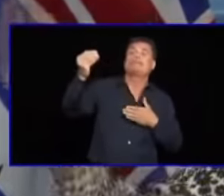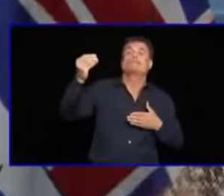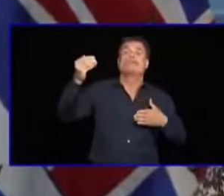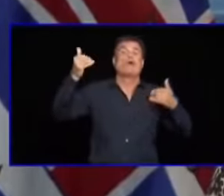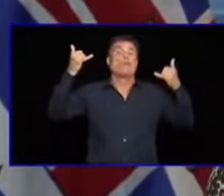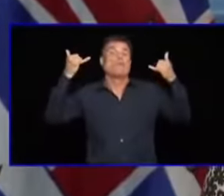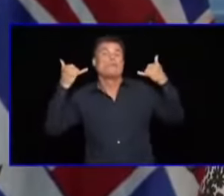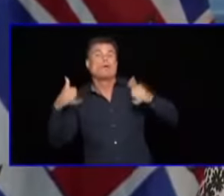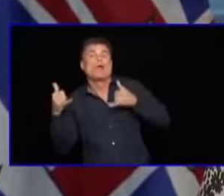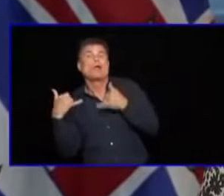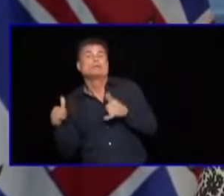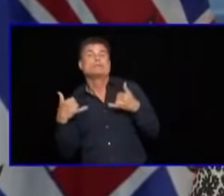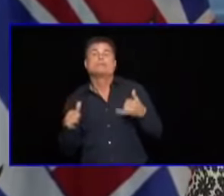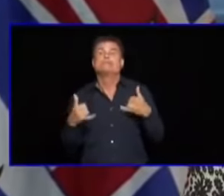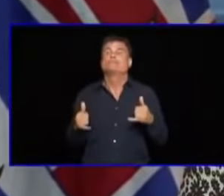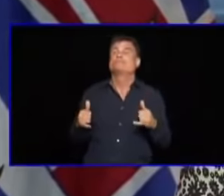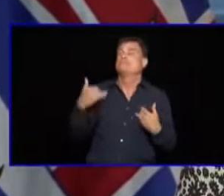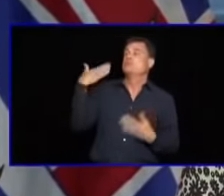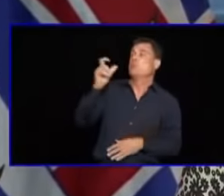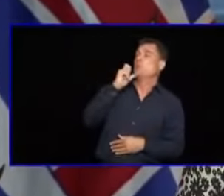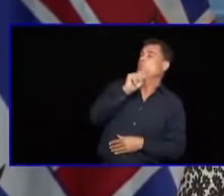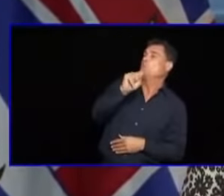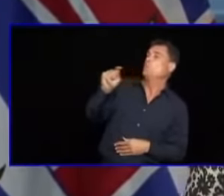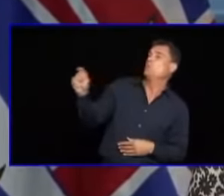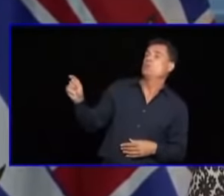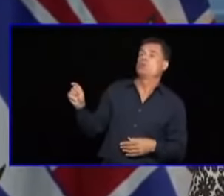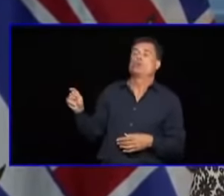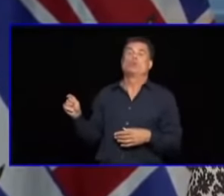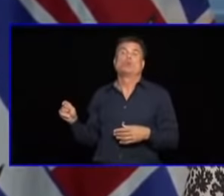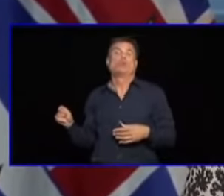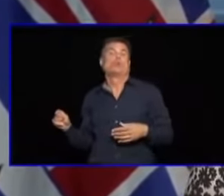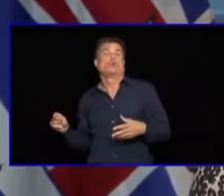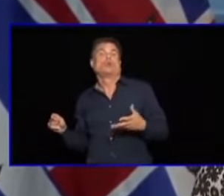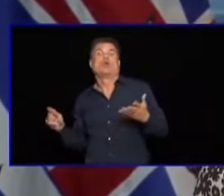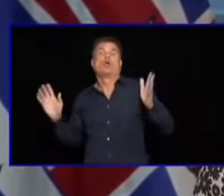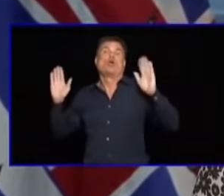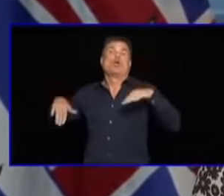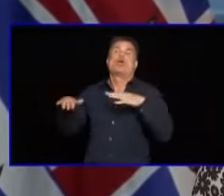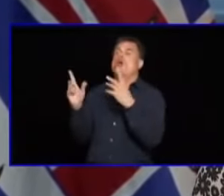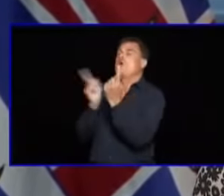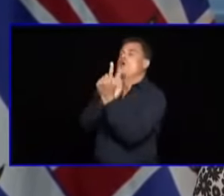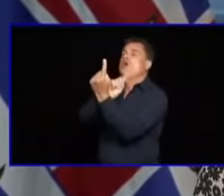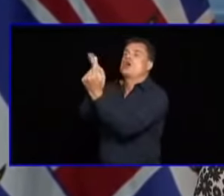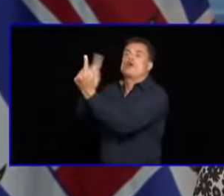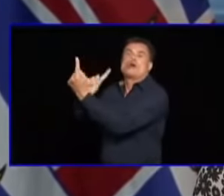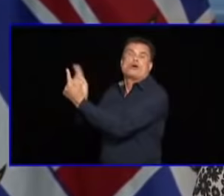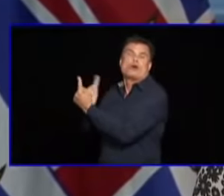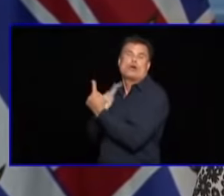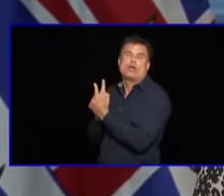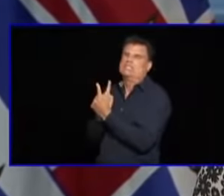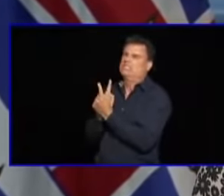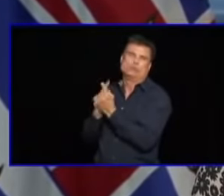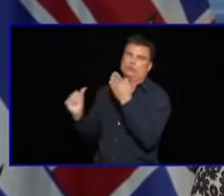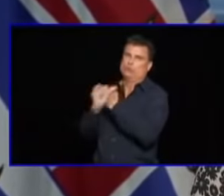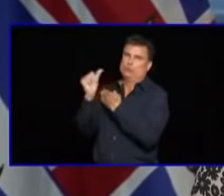teachers and schools are out there looking at how they can make that work in classrooms around the province.